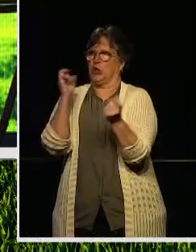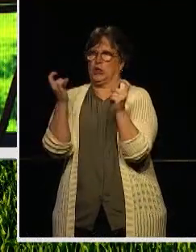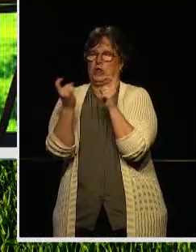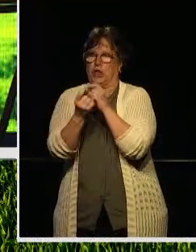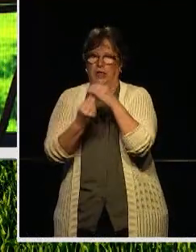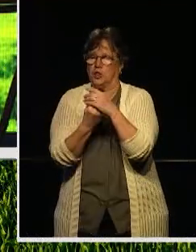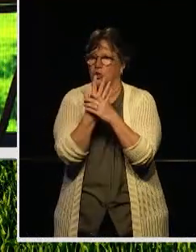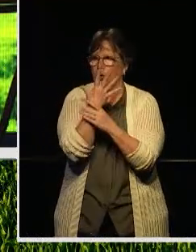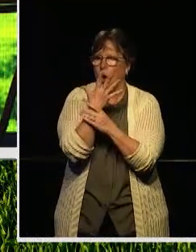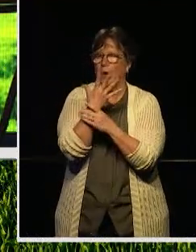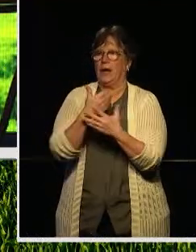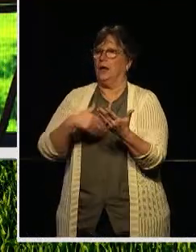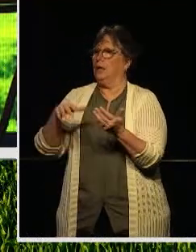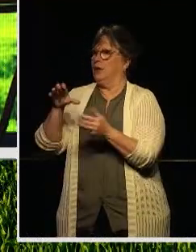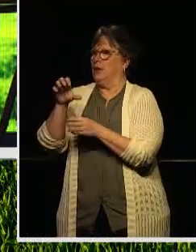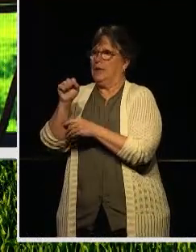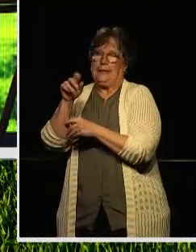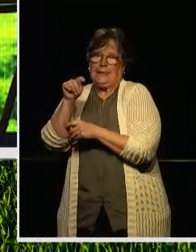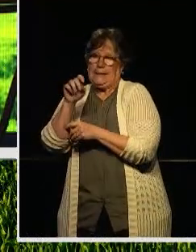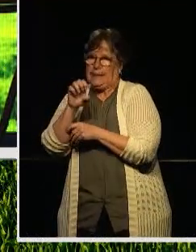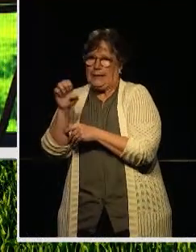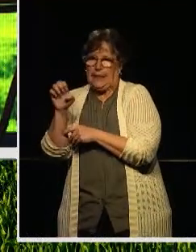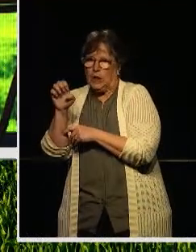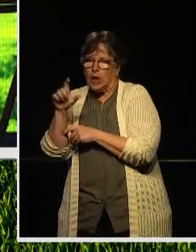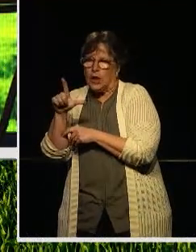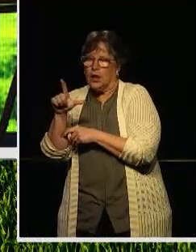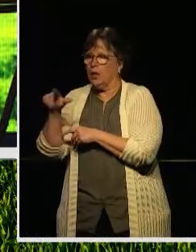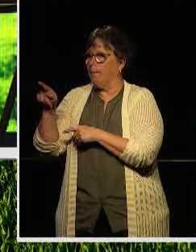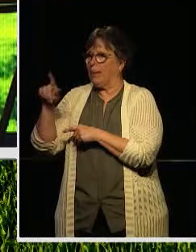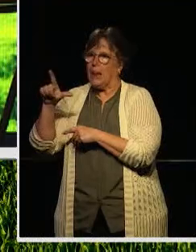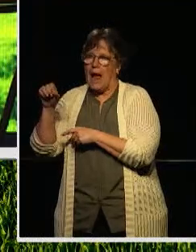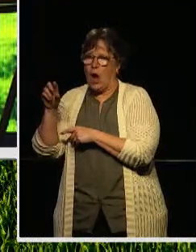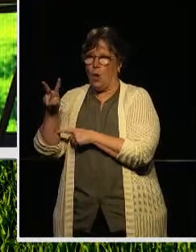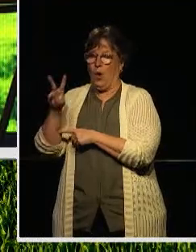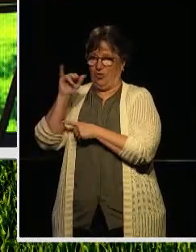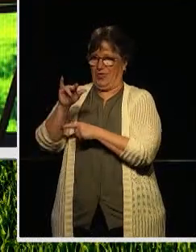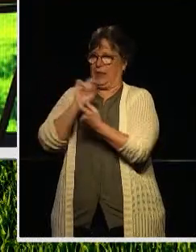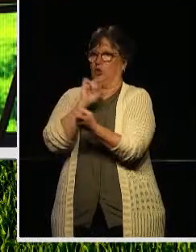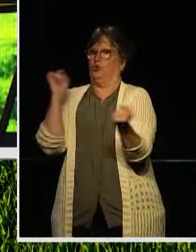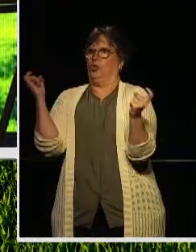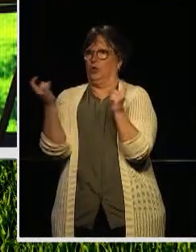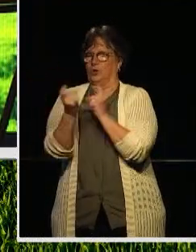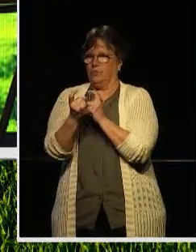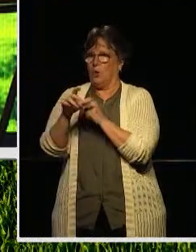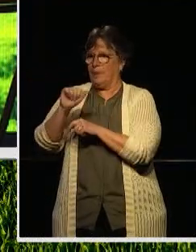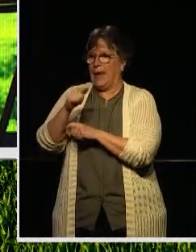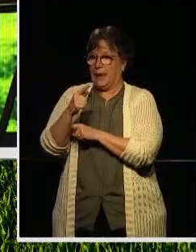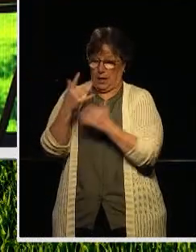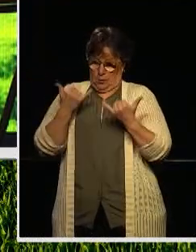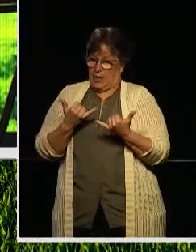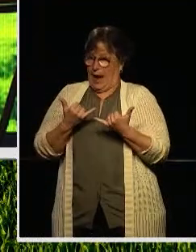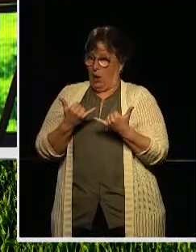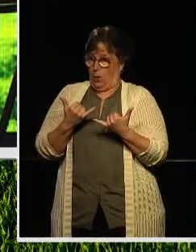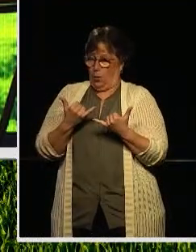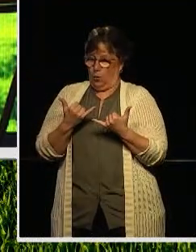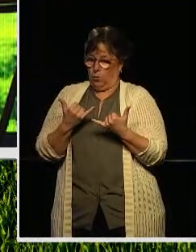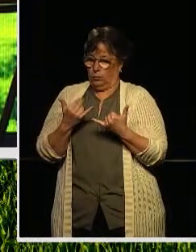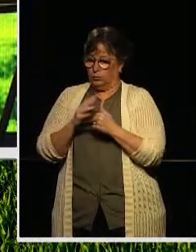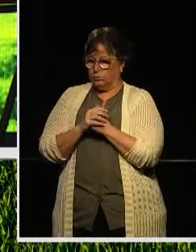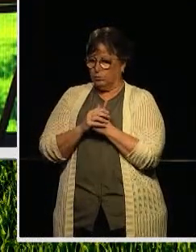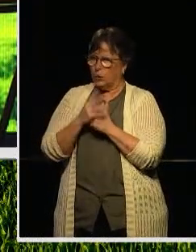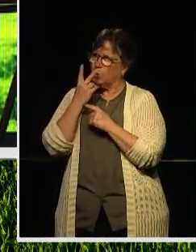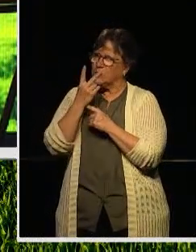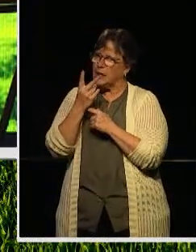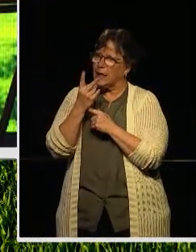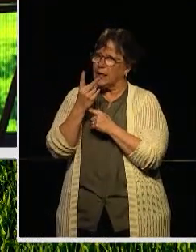plow was a new technology at the time that transformed agriculture. And fast forward to today, we're seeing, what's